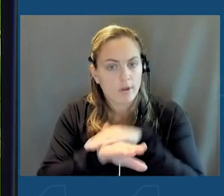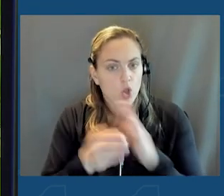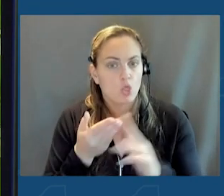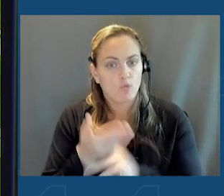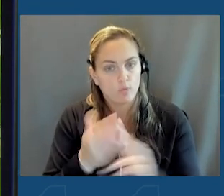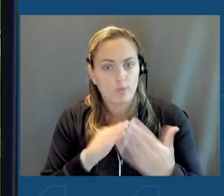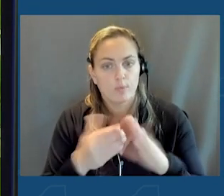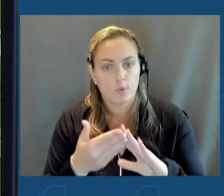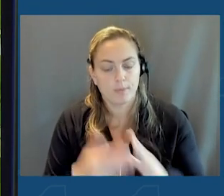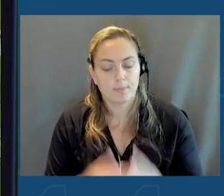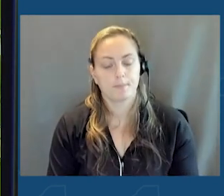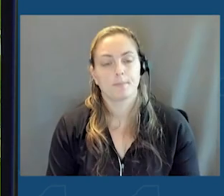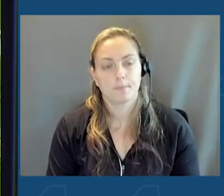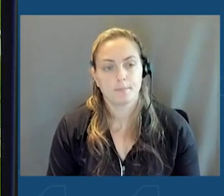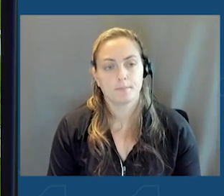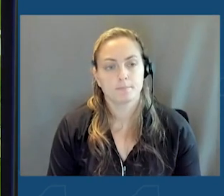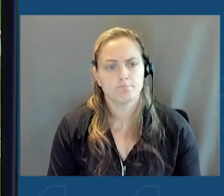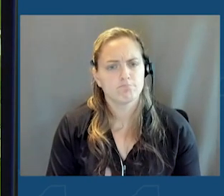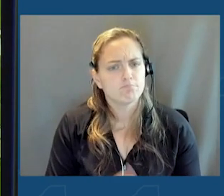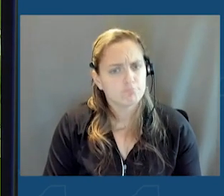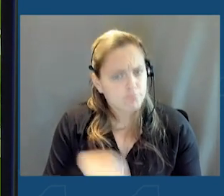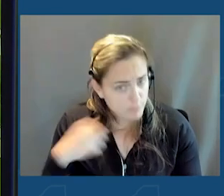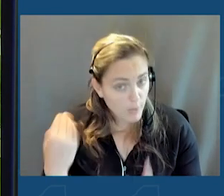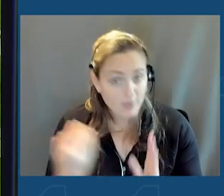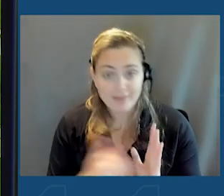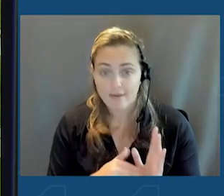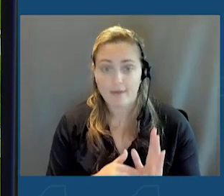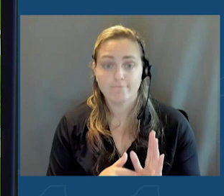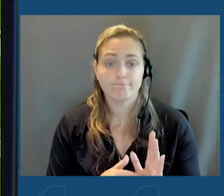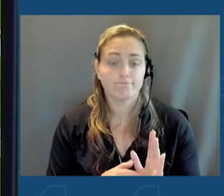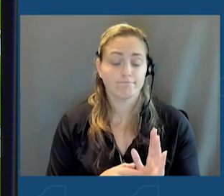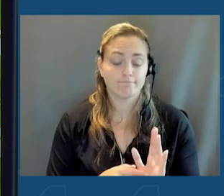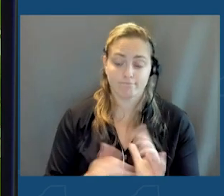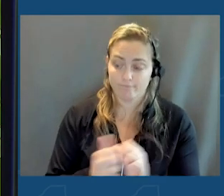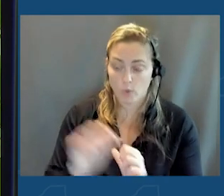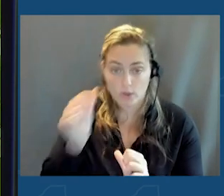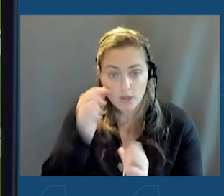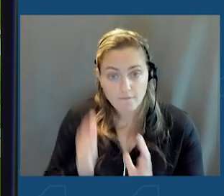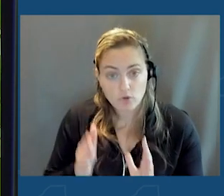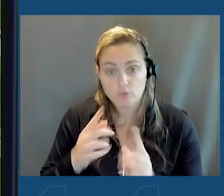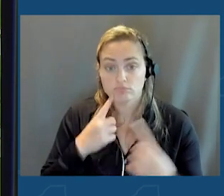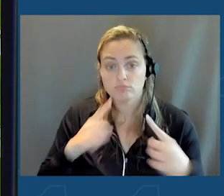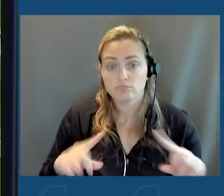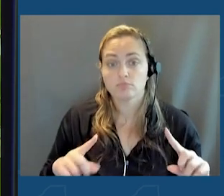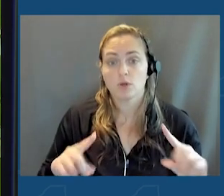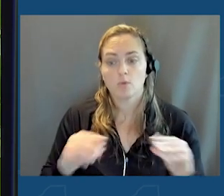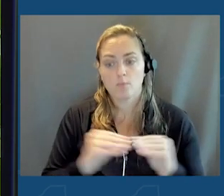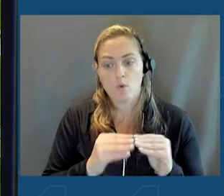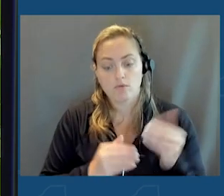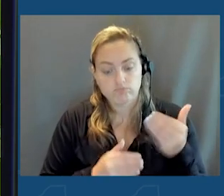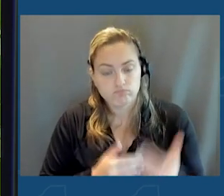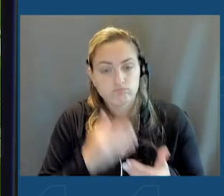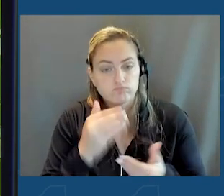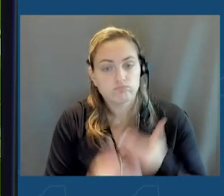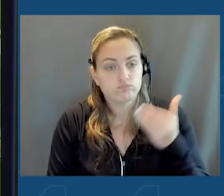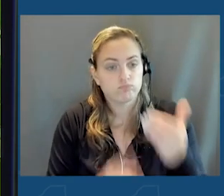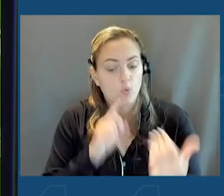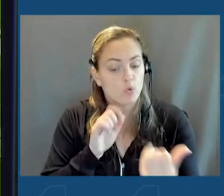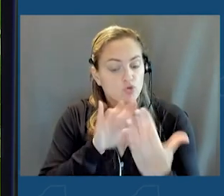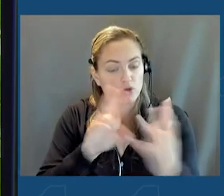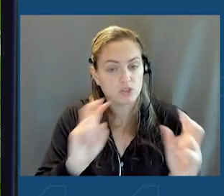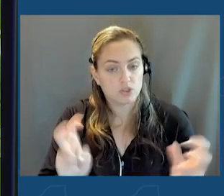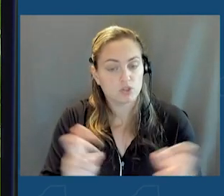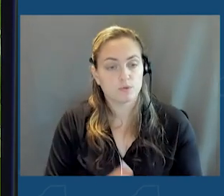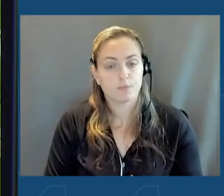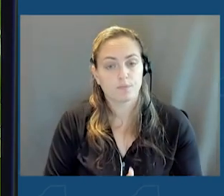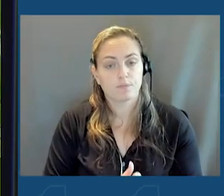community. And I'm proud once again to be able to stand here with Governor Hochul and announce further steps we are taking to address this issue and